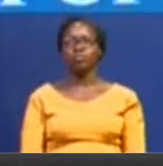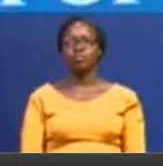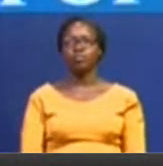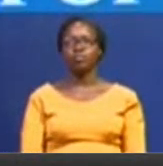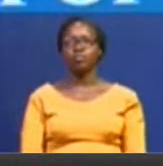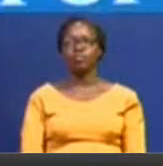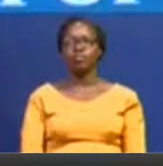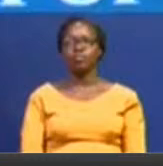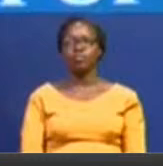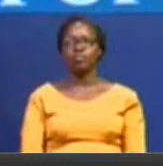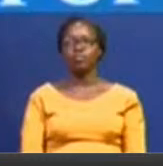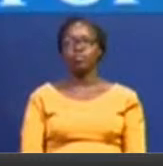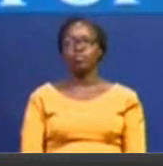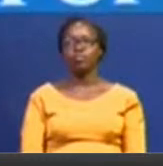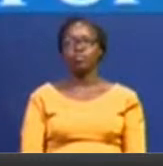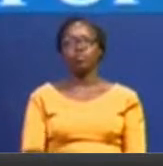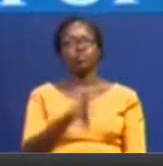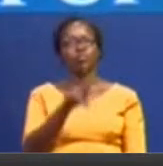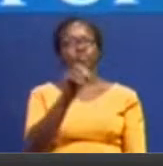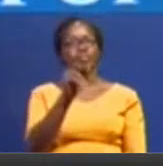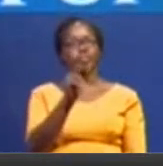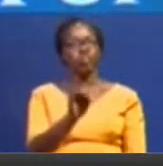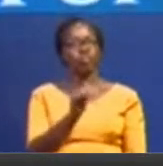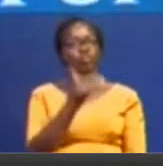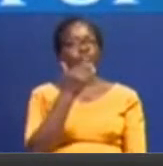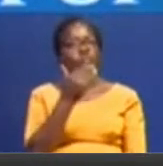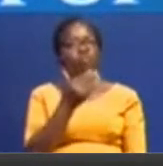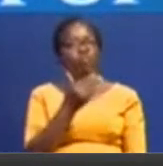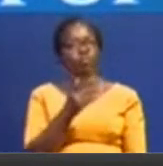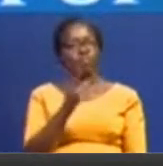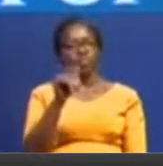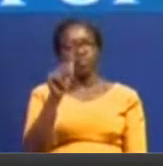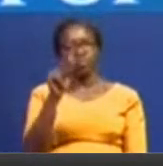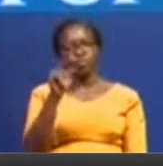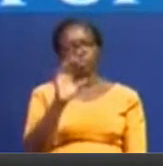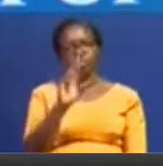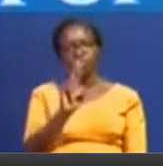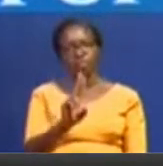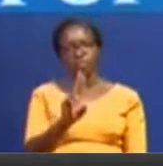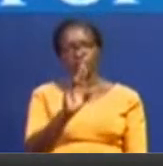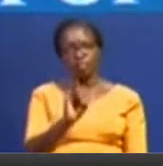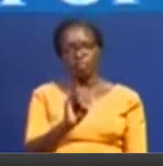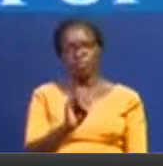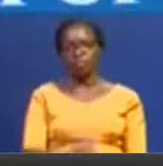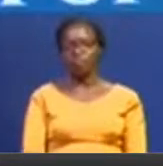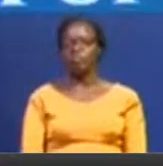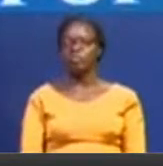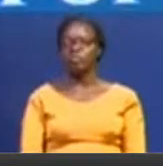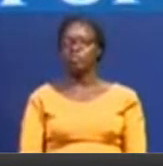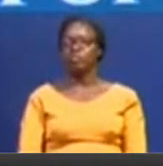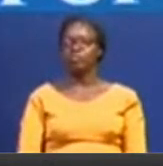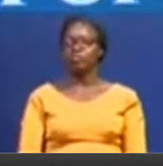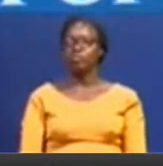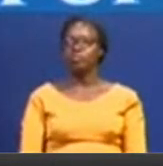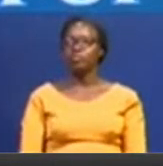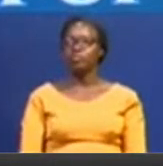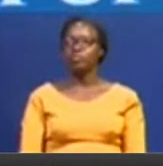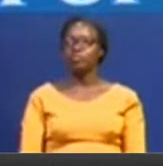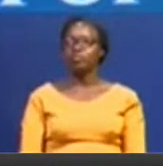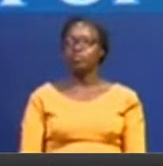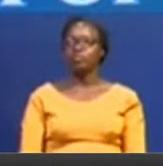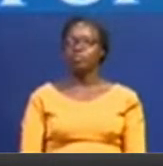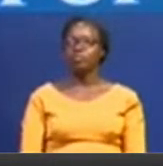Thank you, Madam Koki. I would like to ask Tanui, FCPA, to also ask some questions. Thank